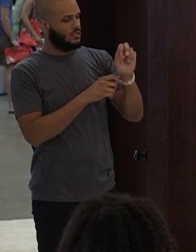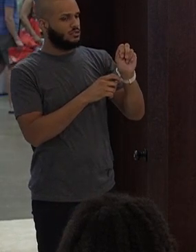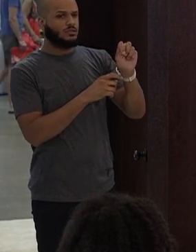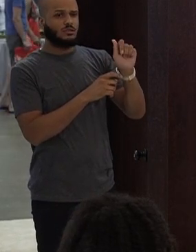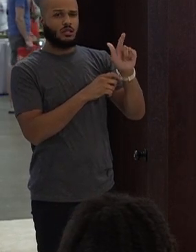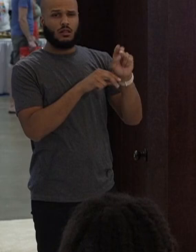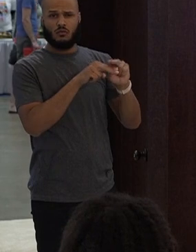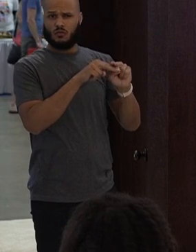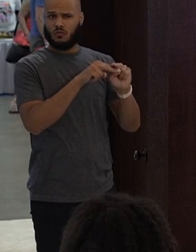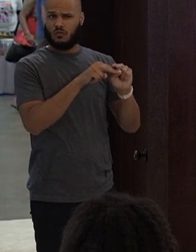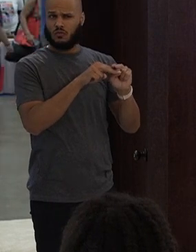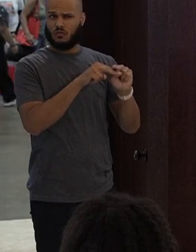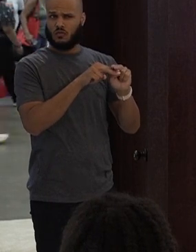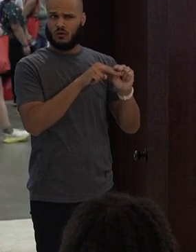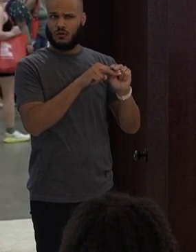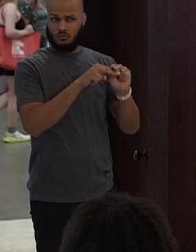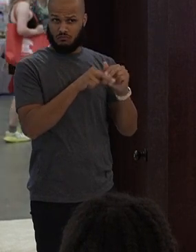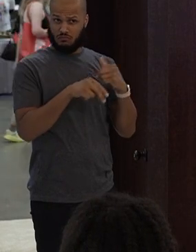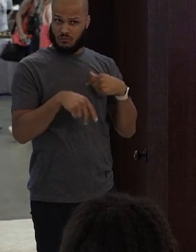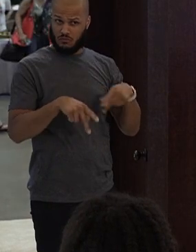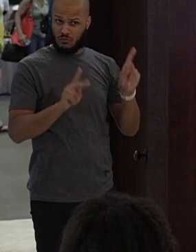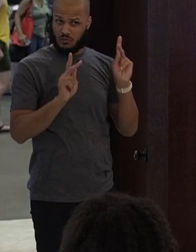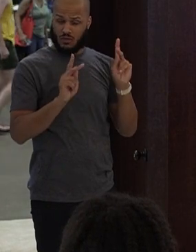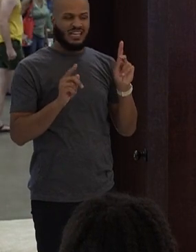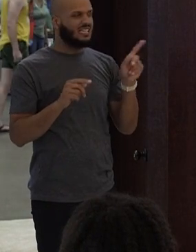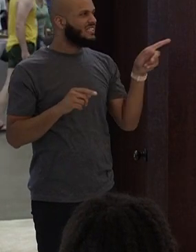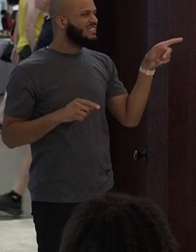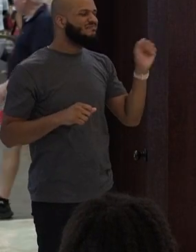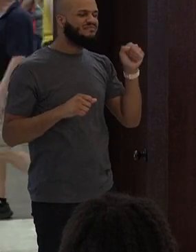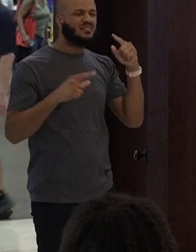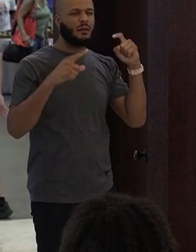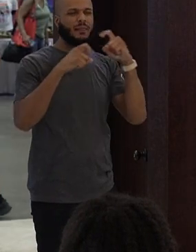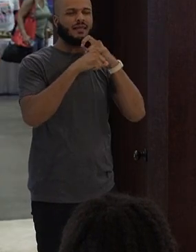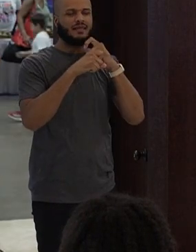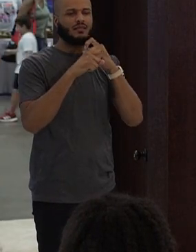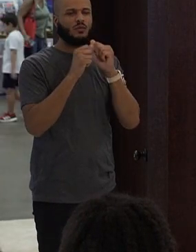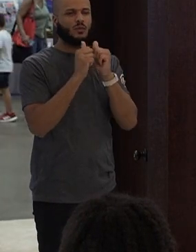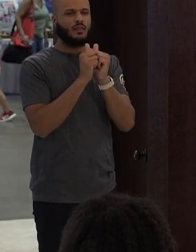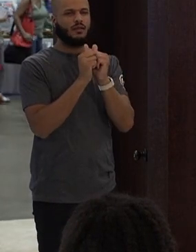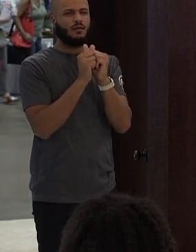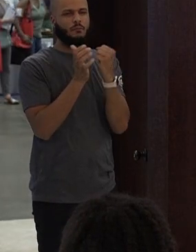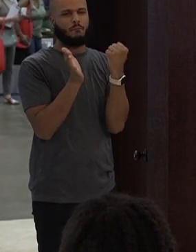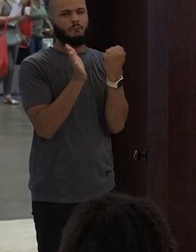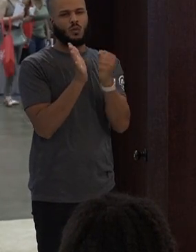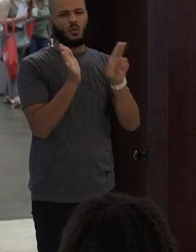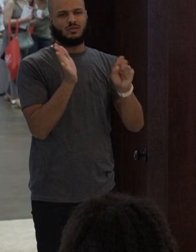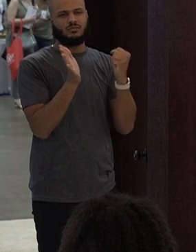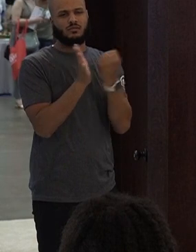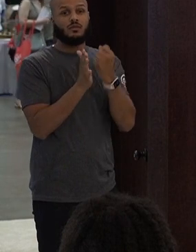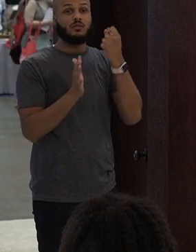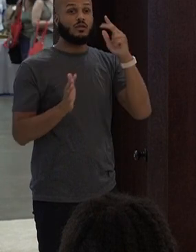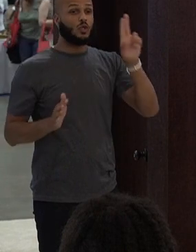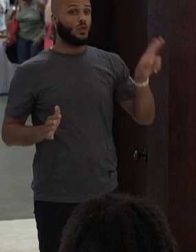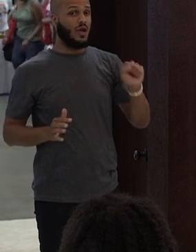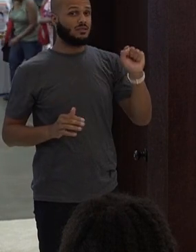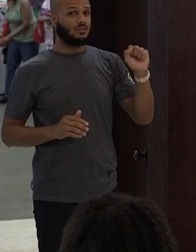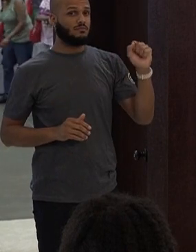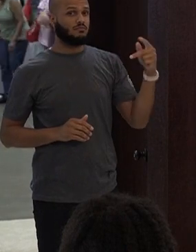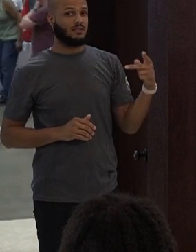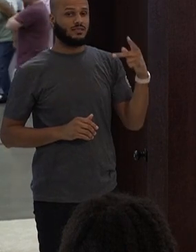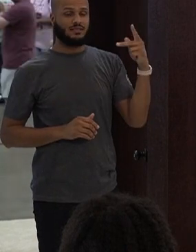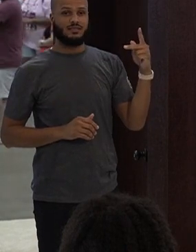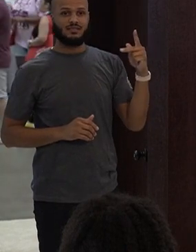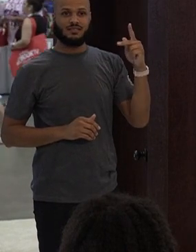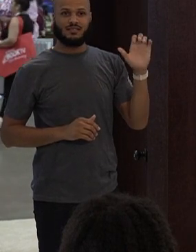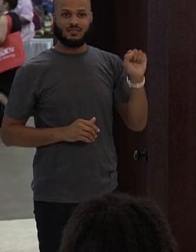there's some very complicated issues with postage stamps because the U.S. Postal Service, you know,